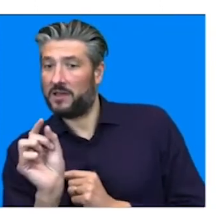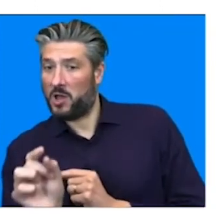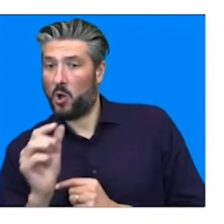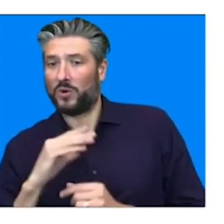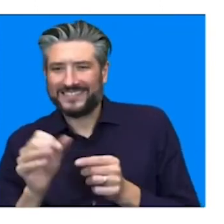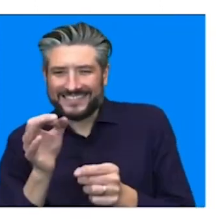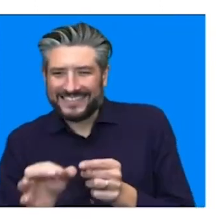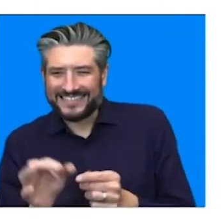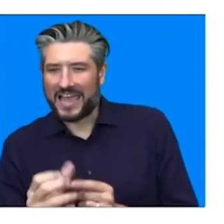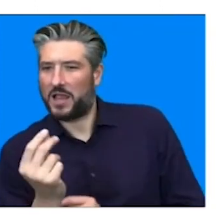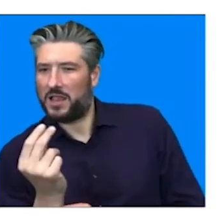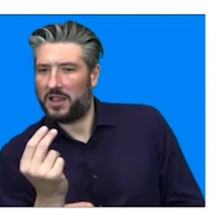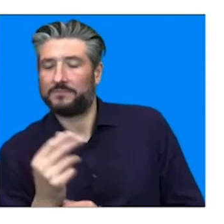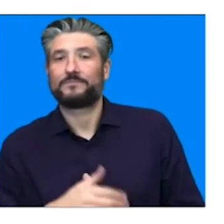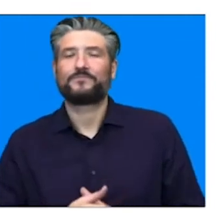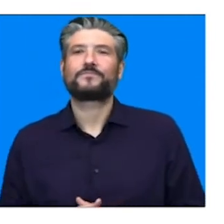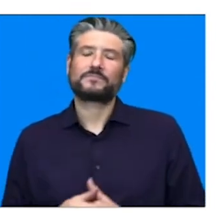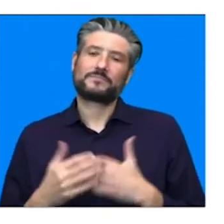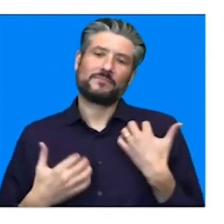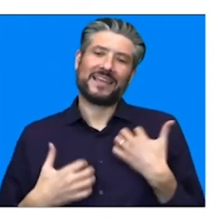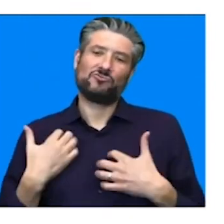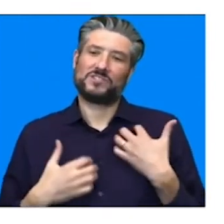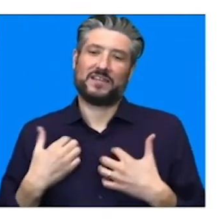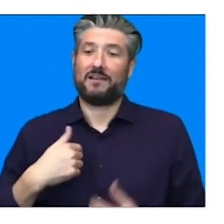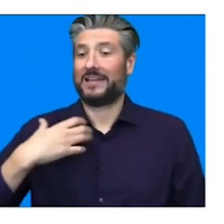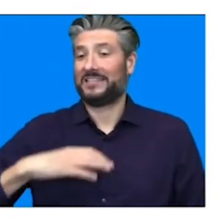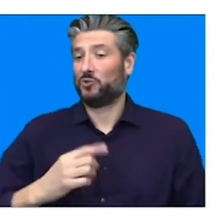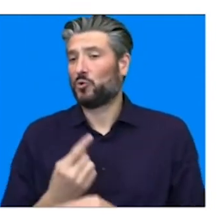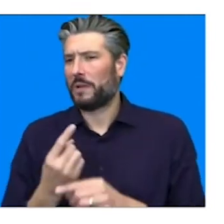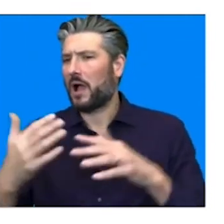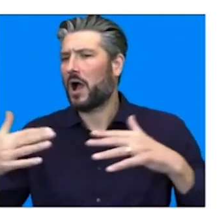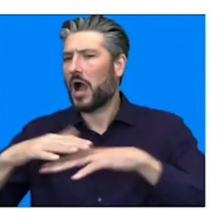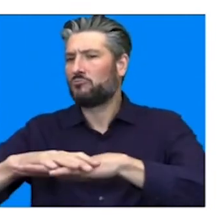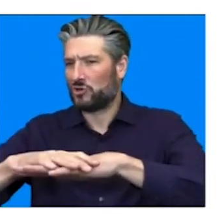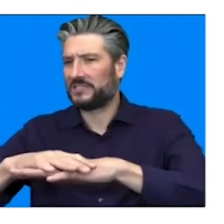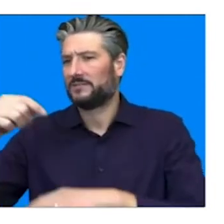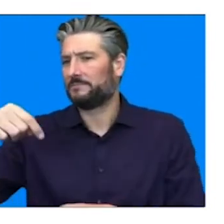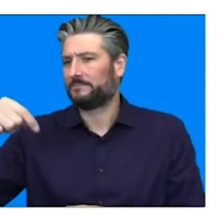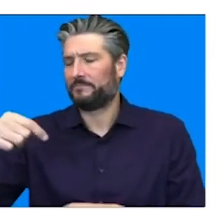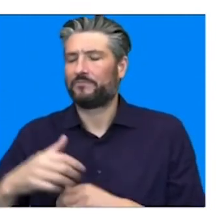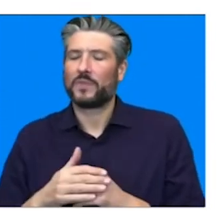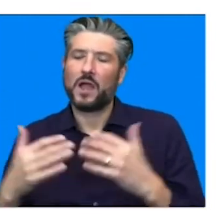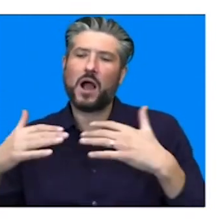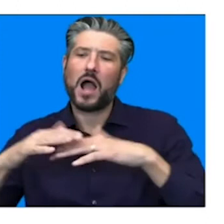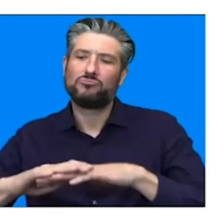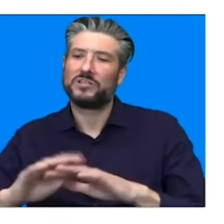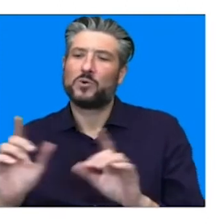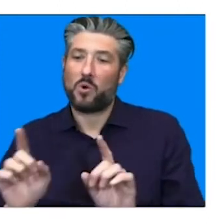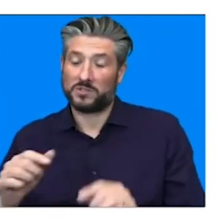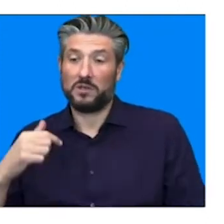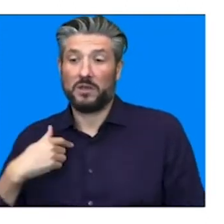detail. Now I need to talk a little about the hybrid case where you need to record something